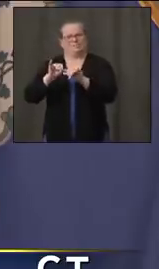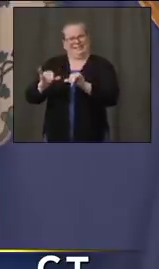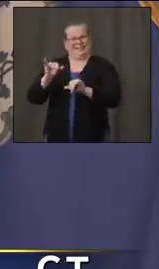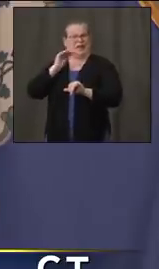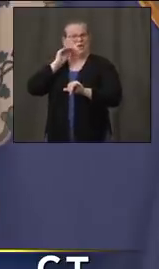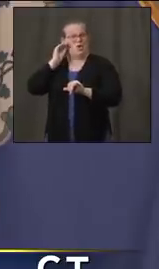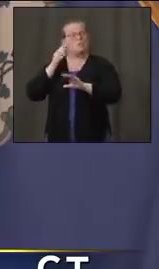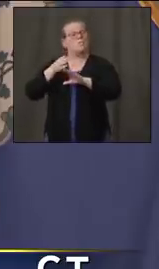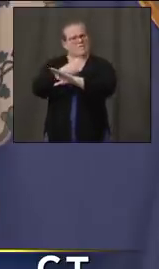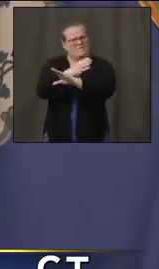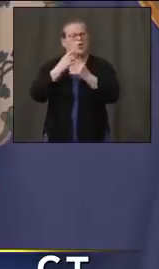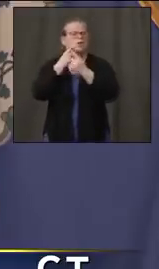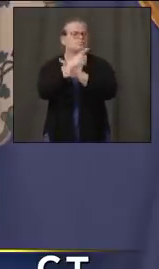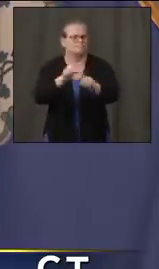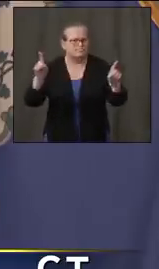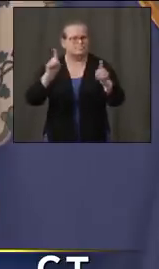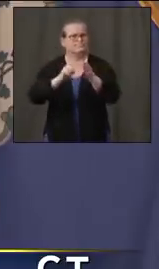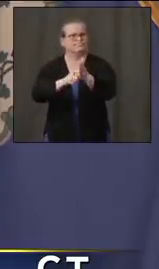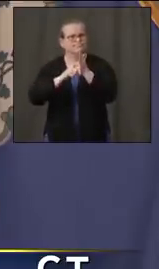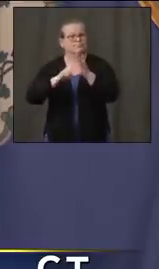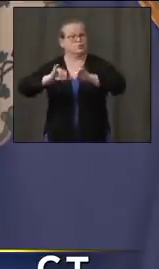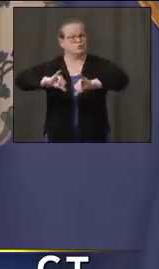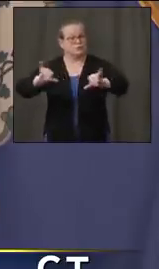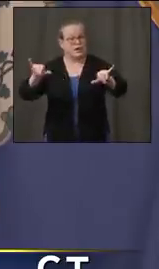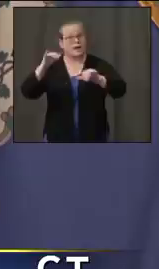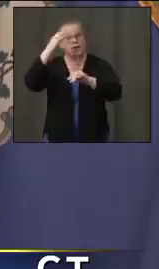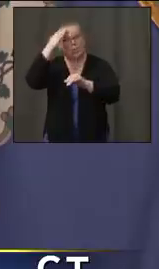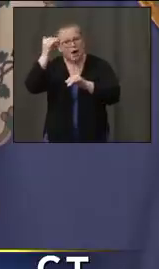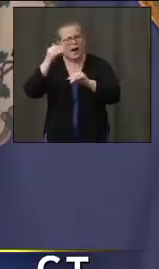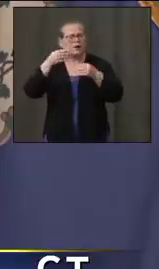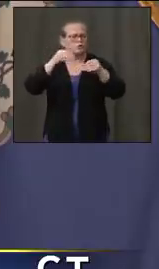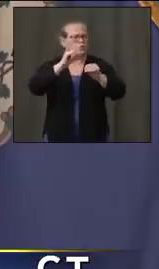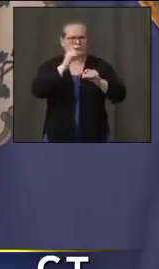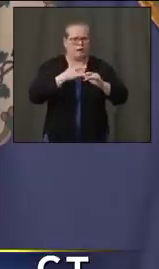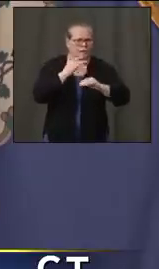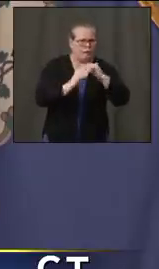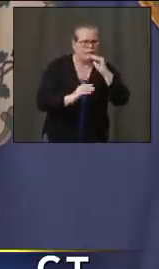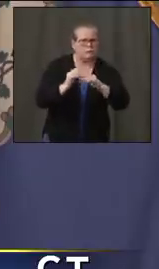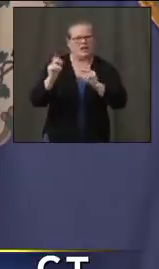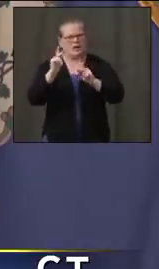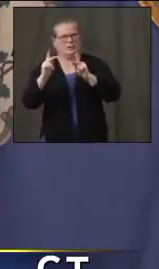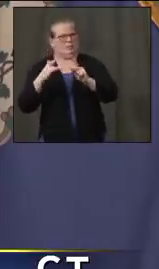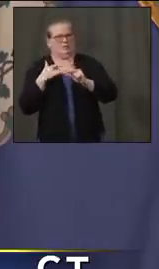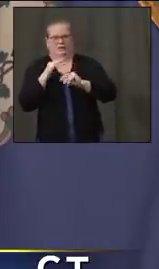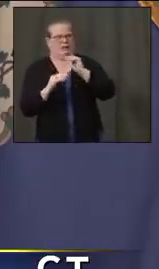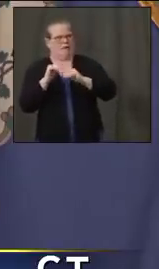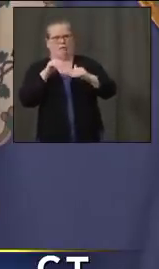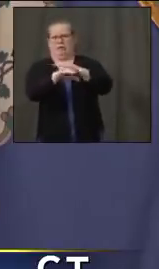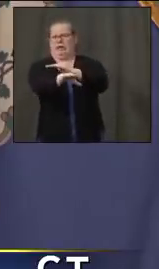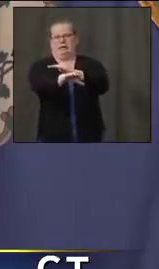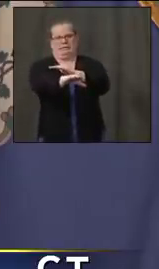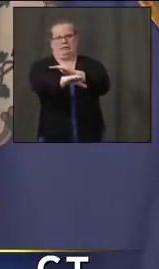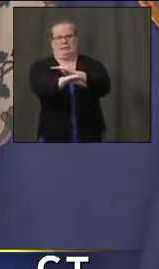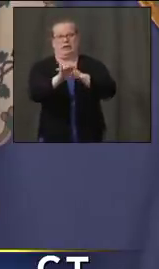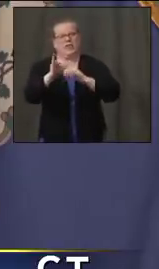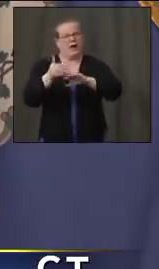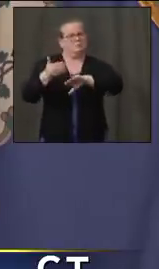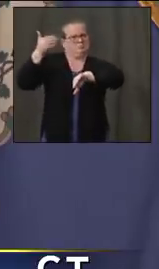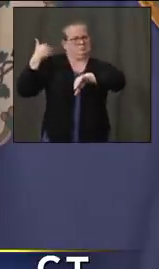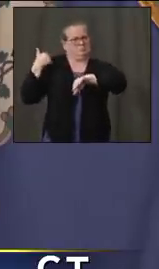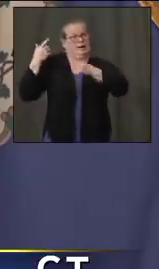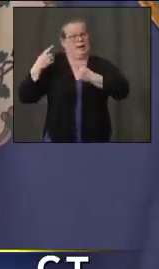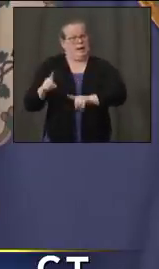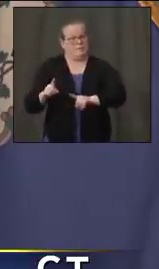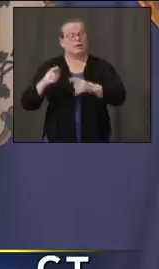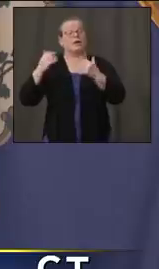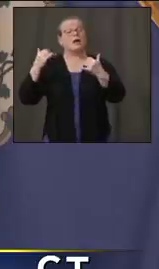because consumers didn't feel comfortable and stores didn't feel comfortable. And now here we are on the other side, perhaps, of the